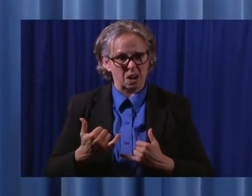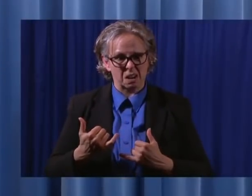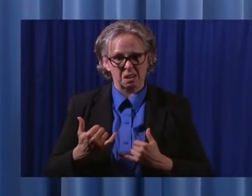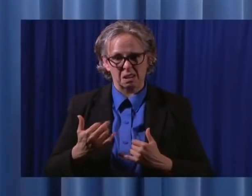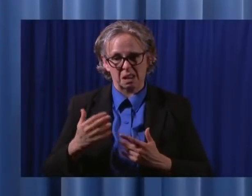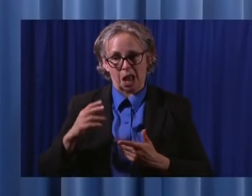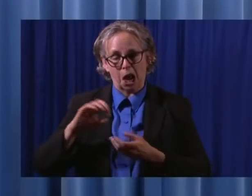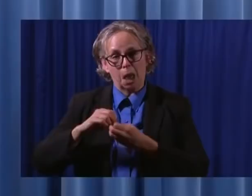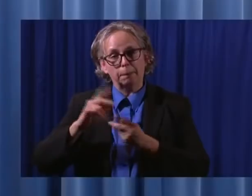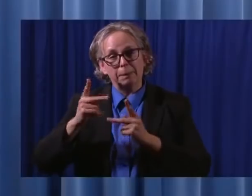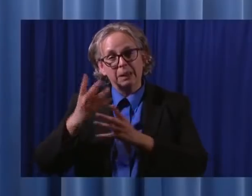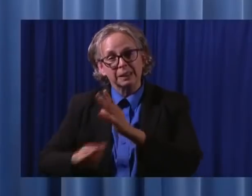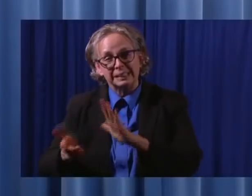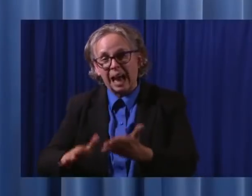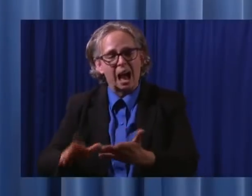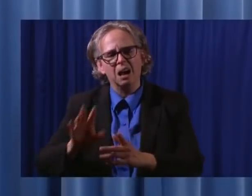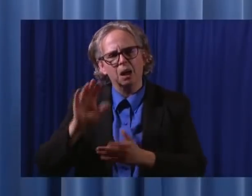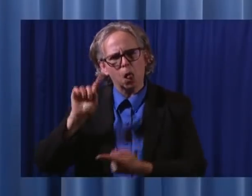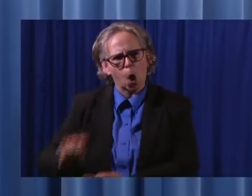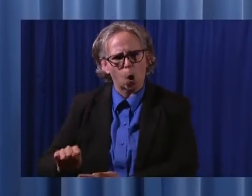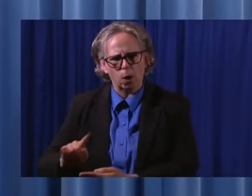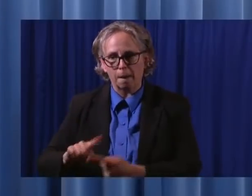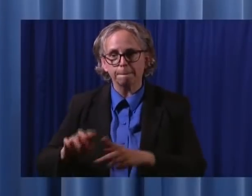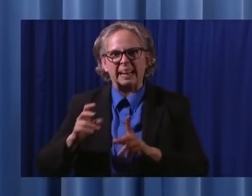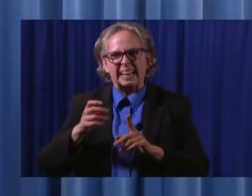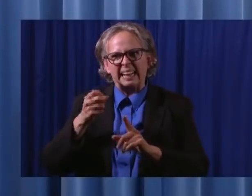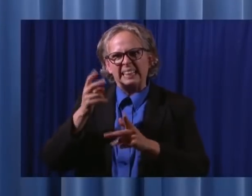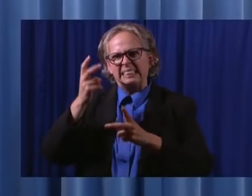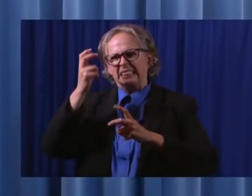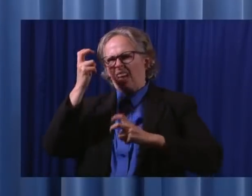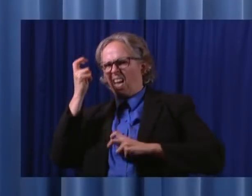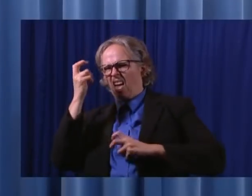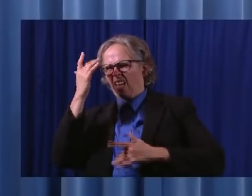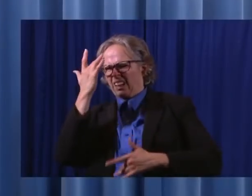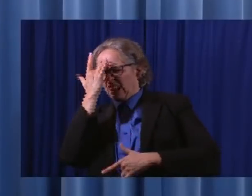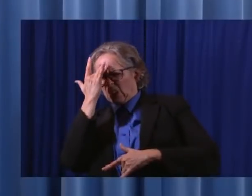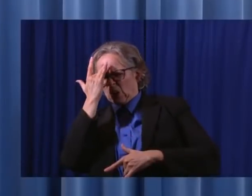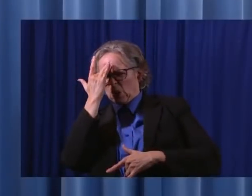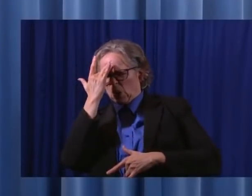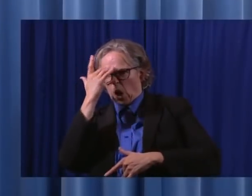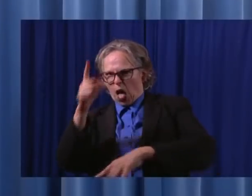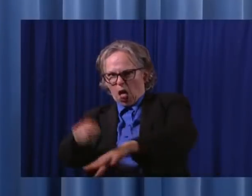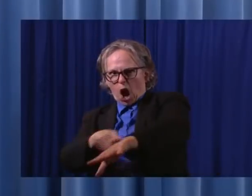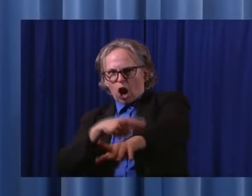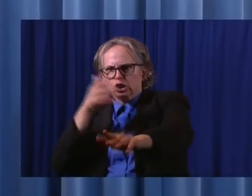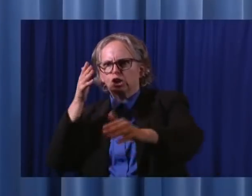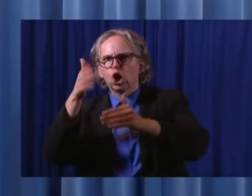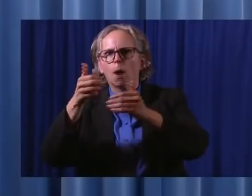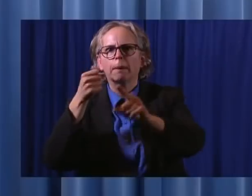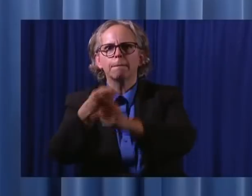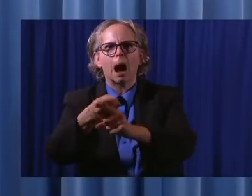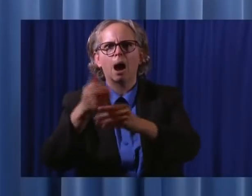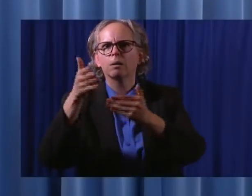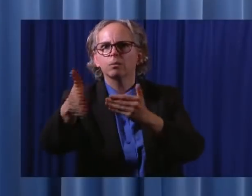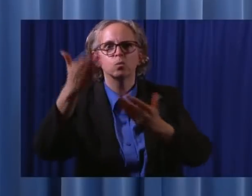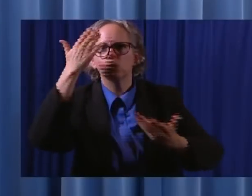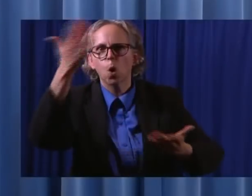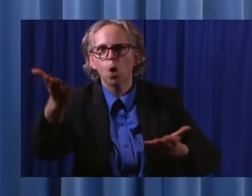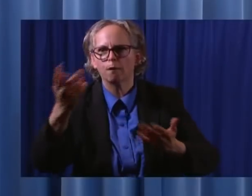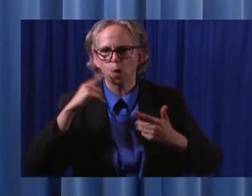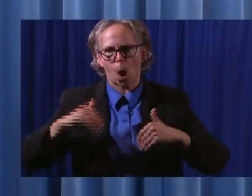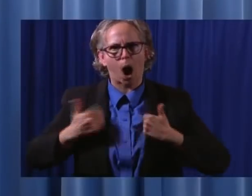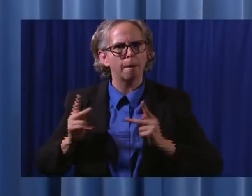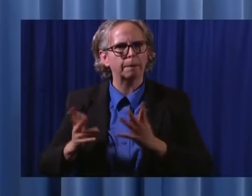sick. And what we don't know, and what the doctor indicated, is many, many times, we're not sure about what the